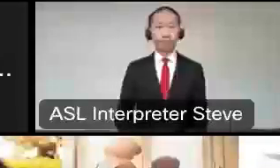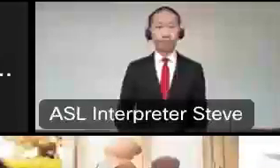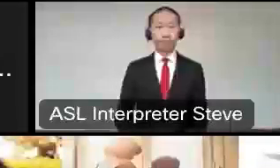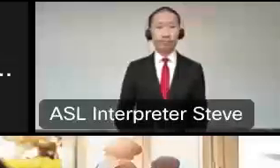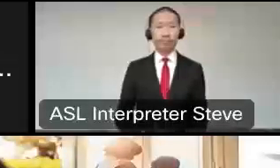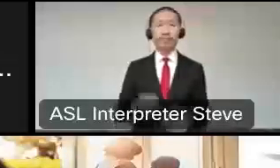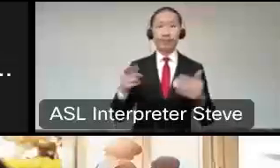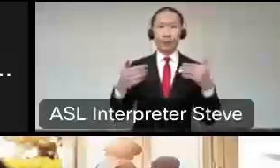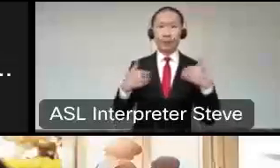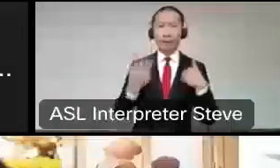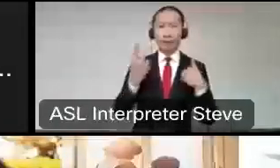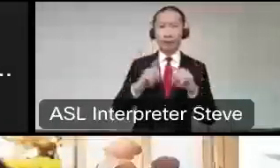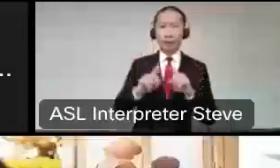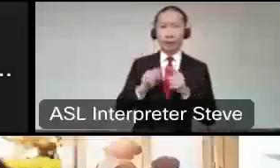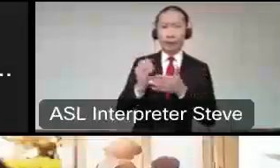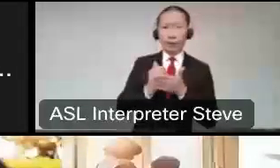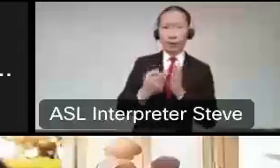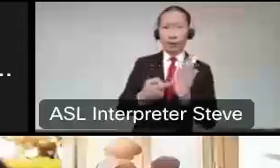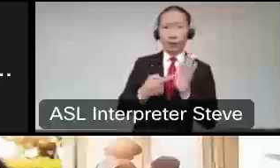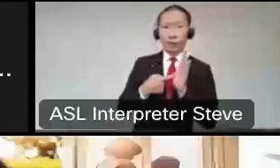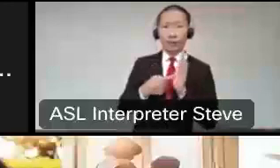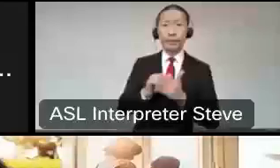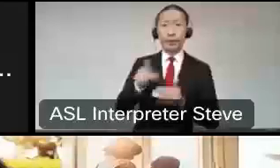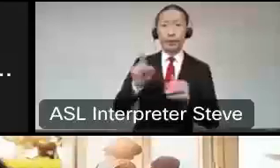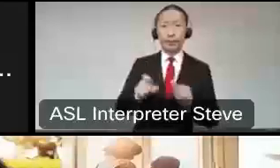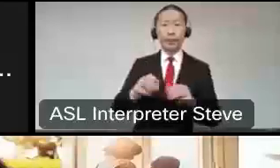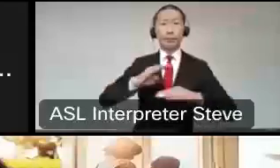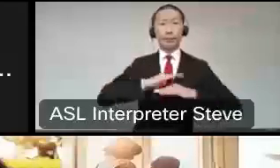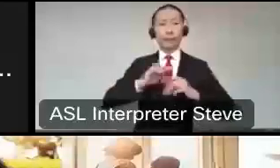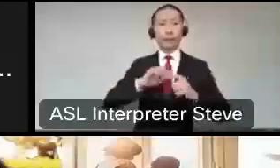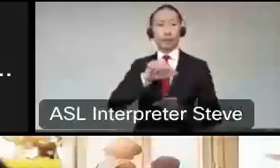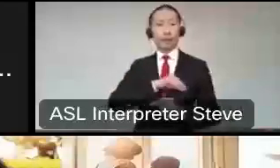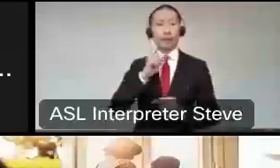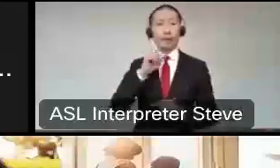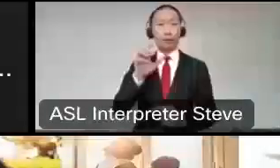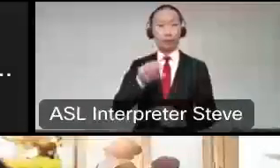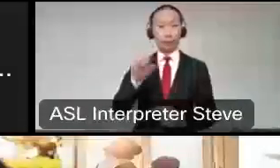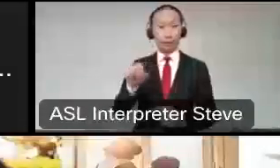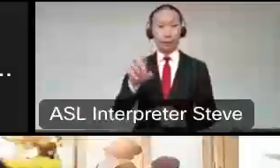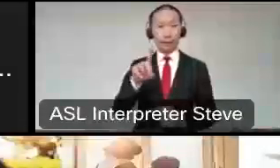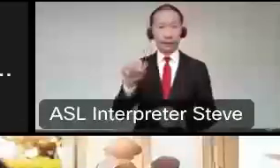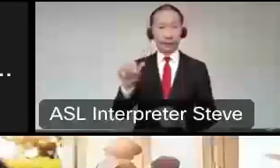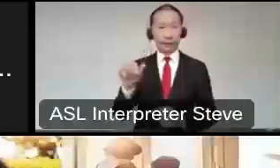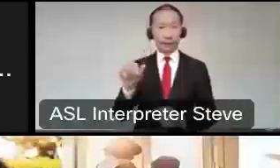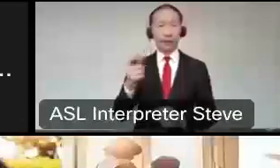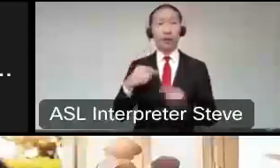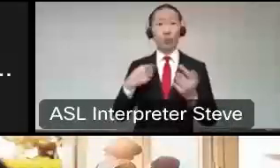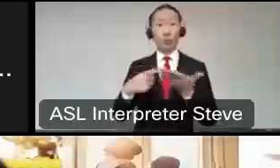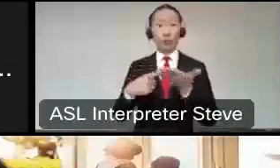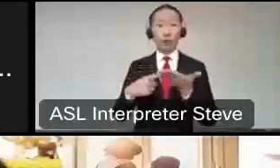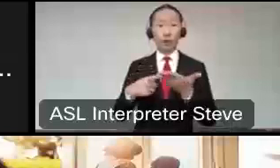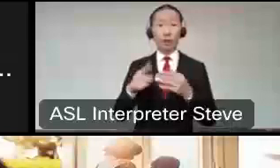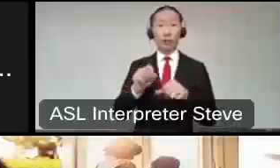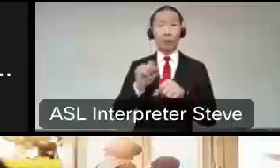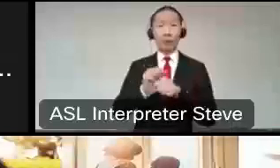Now, there are two different earnings requirements that one must meet to qualify for Social Security disability. And when we talk about a work test,